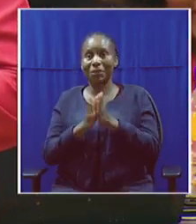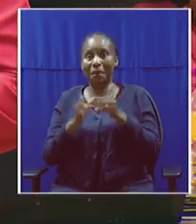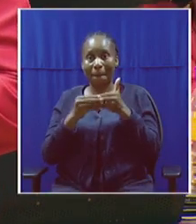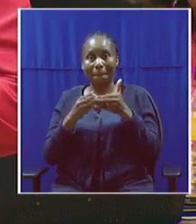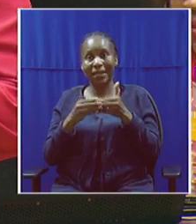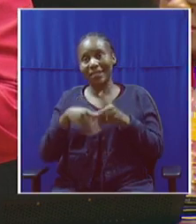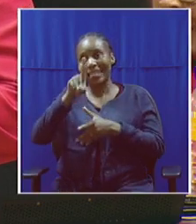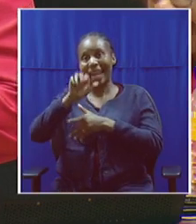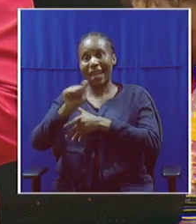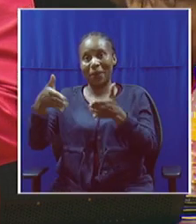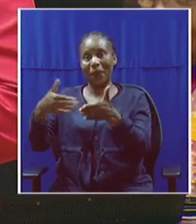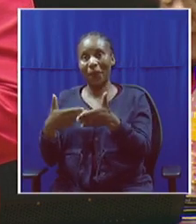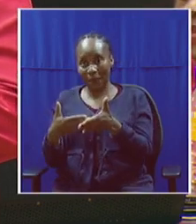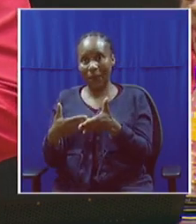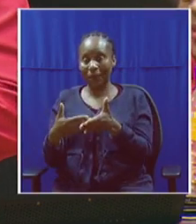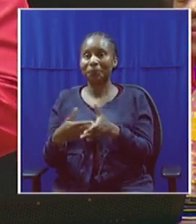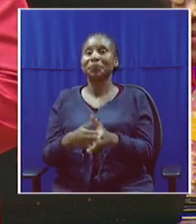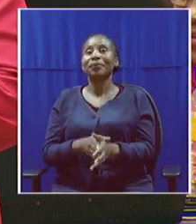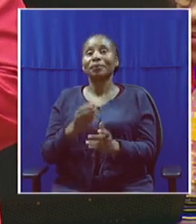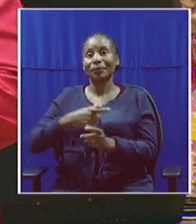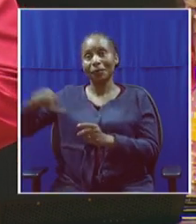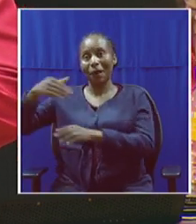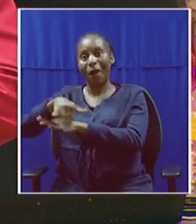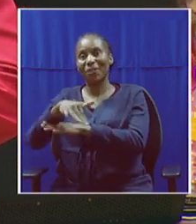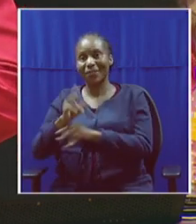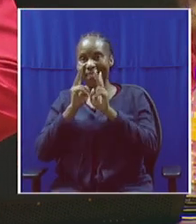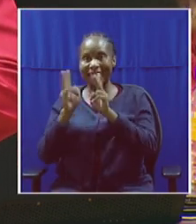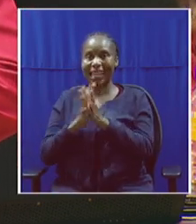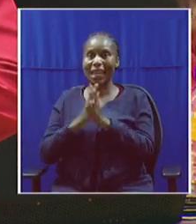so let's deal with this question and the